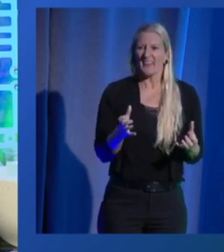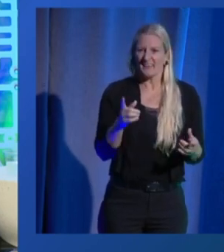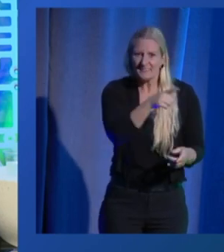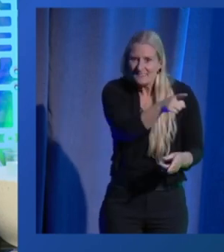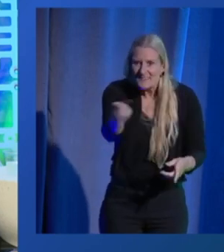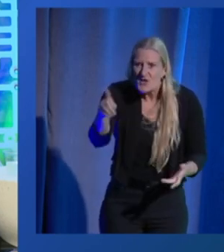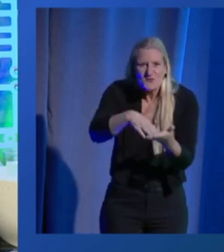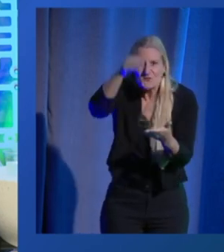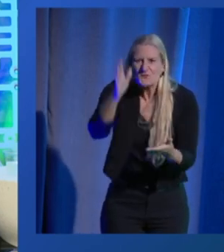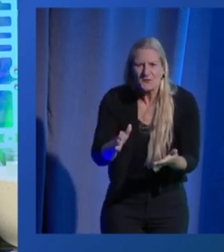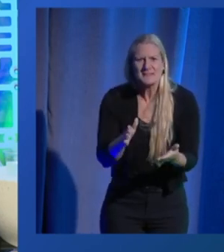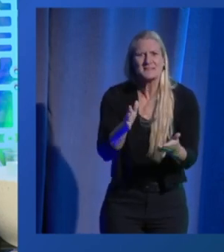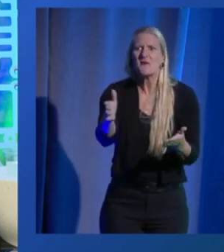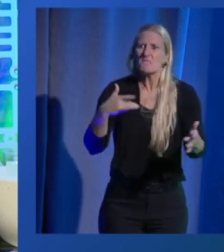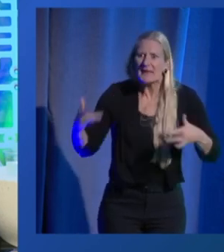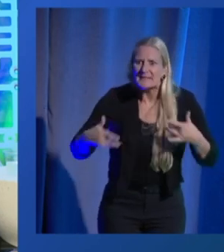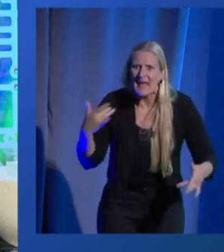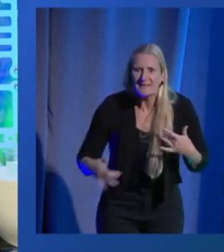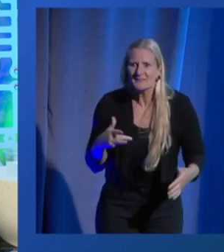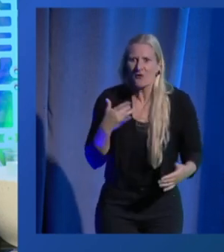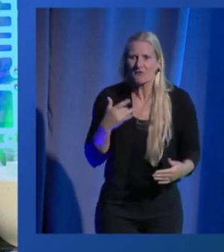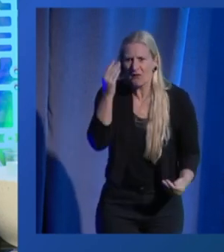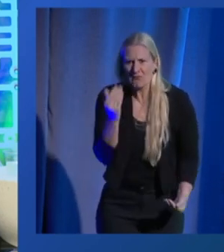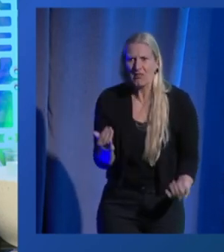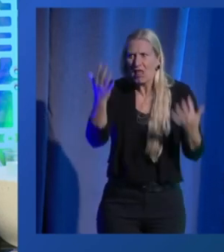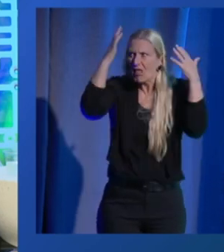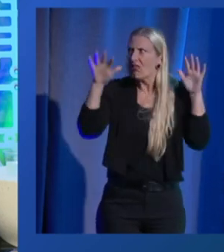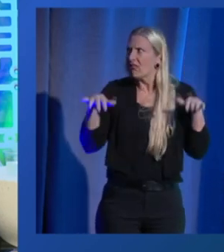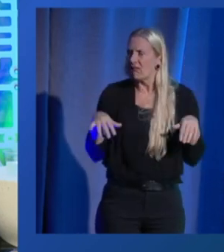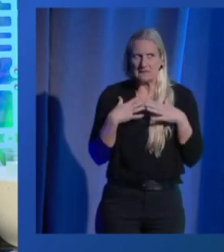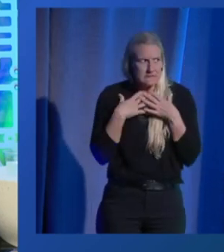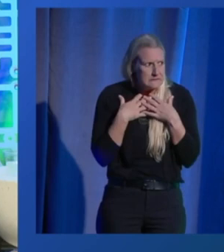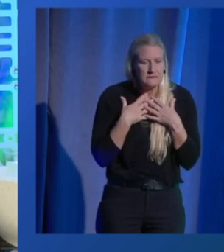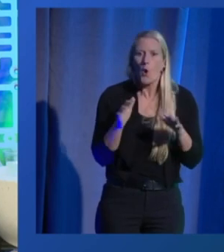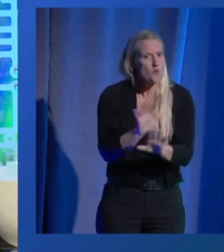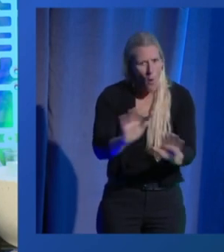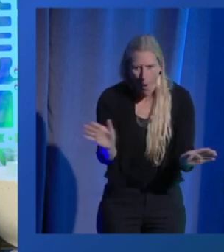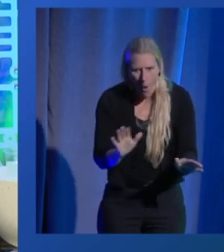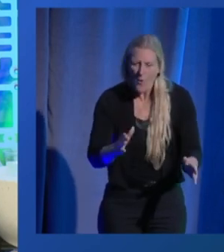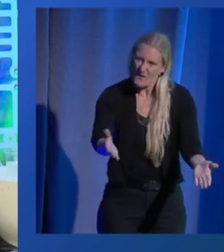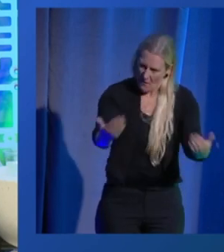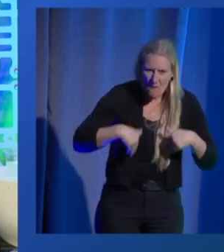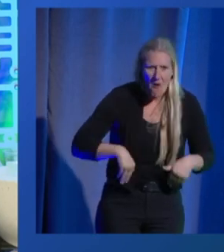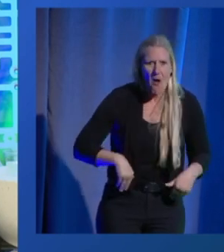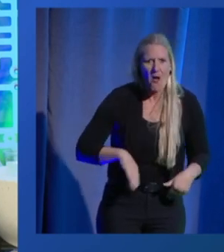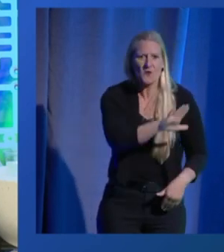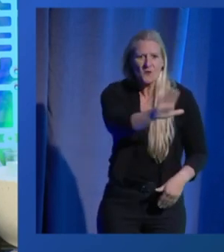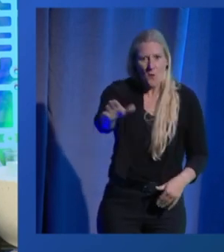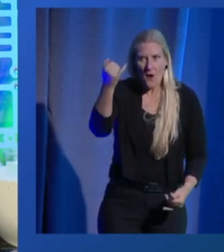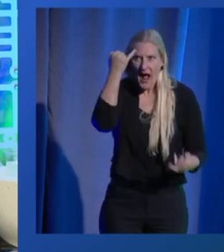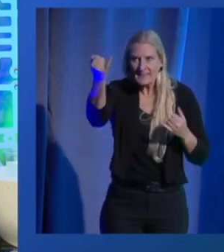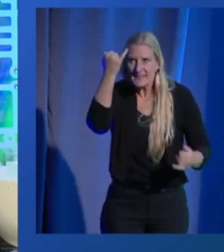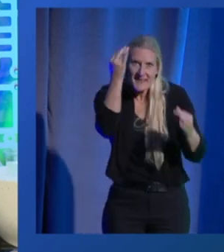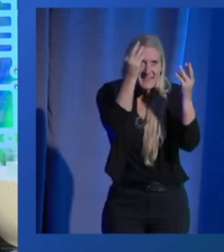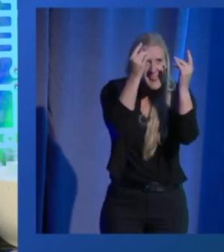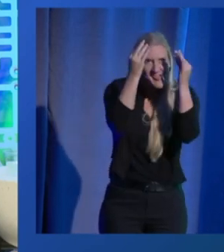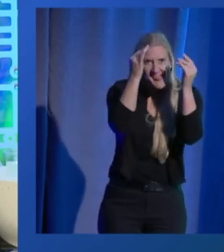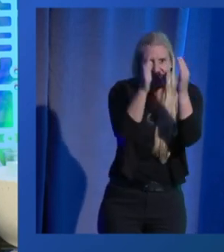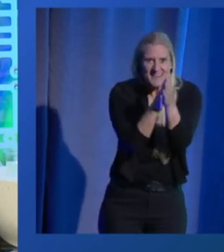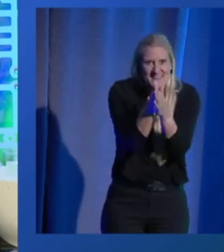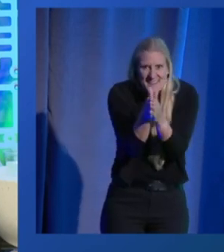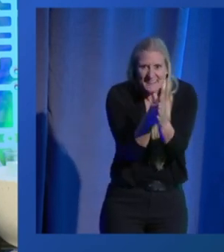don't be daunted come in and and like share your ideas and bring your your unbridled